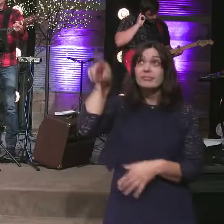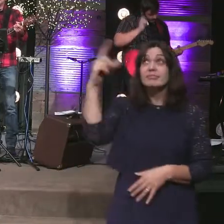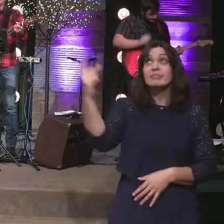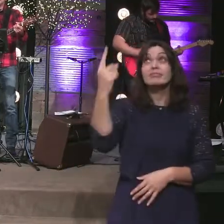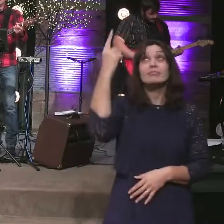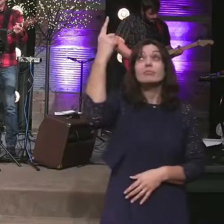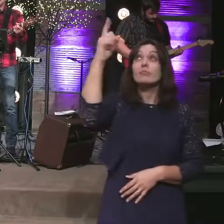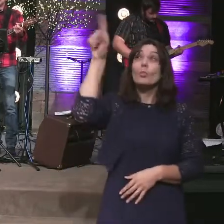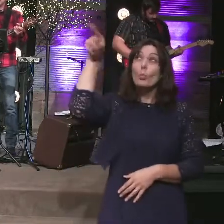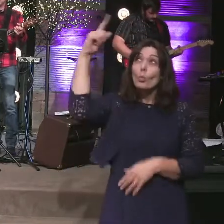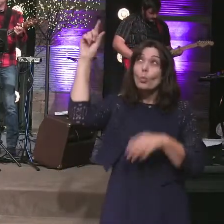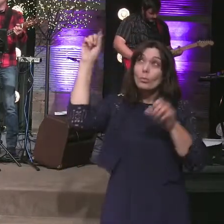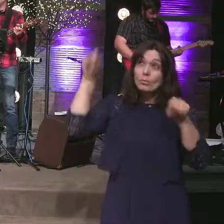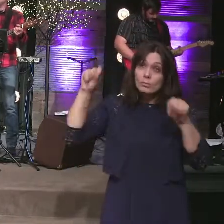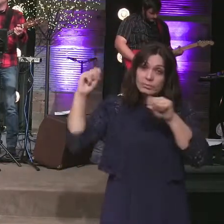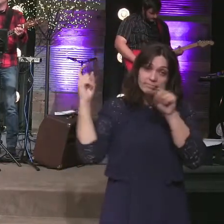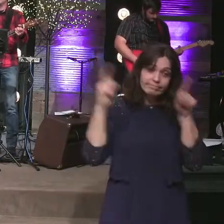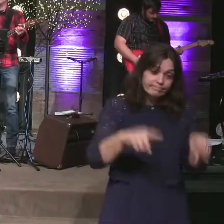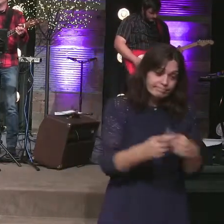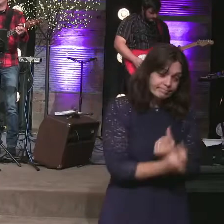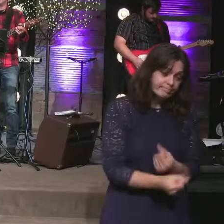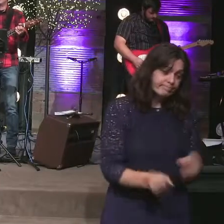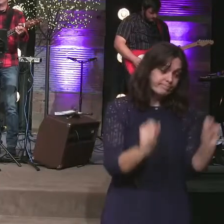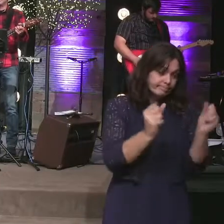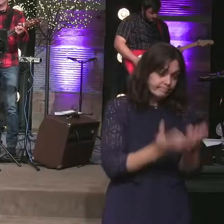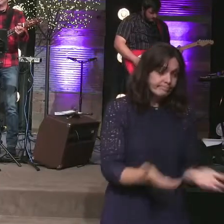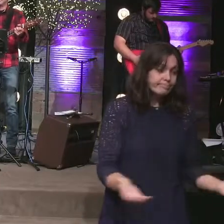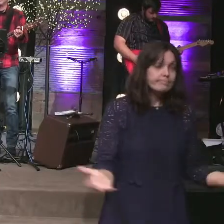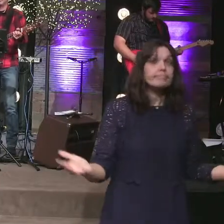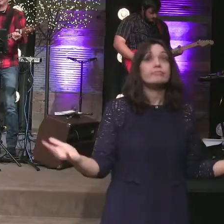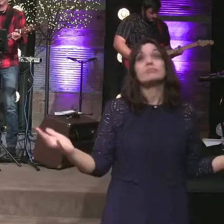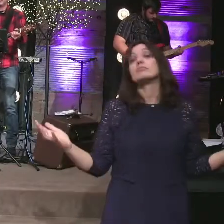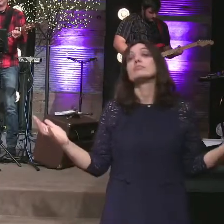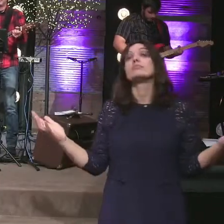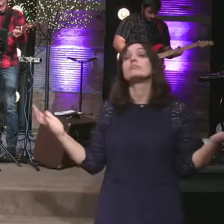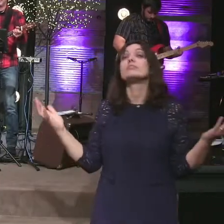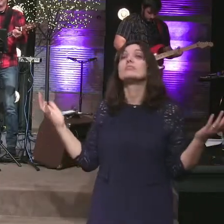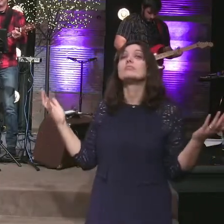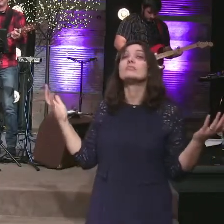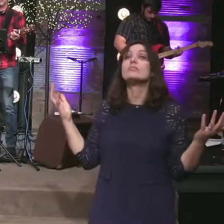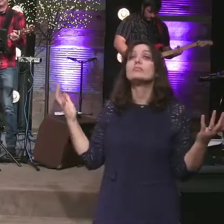Jesus, the only one who could ever say,